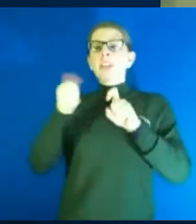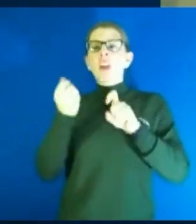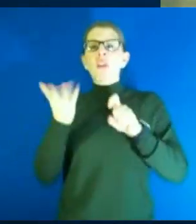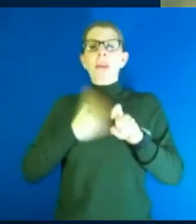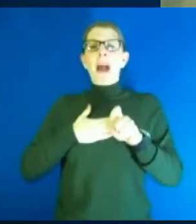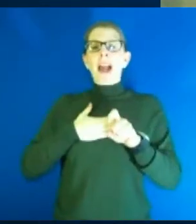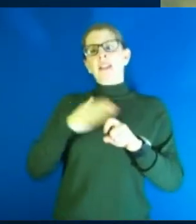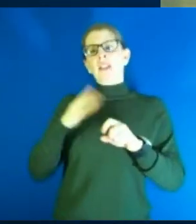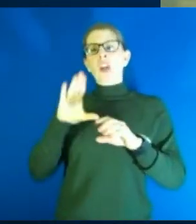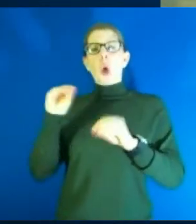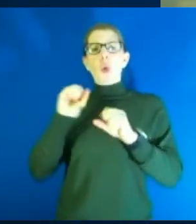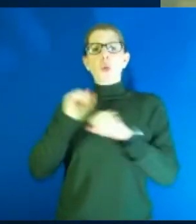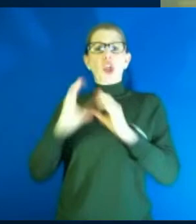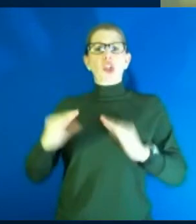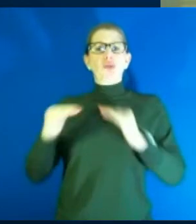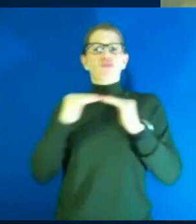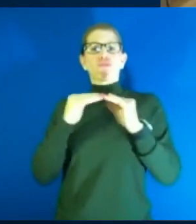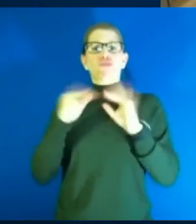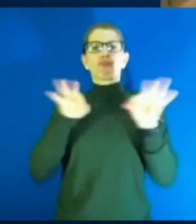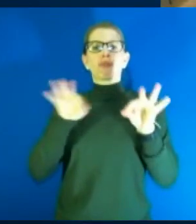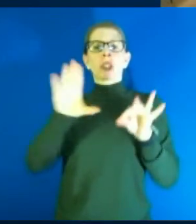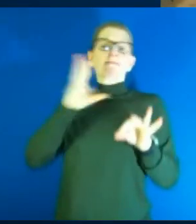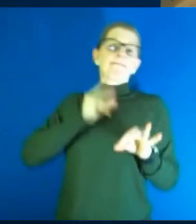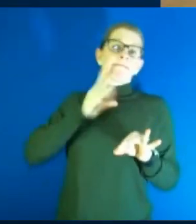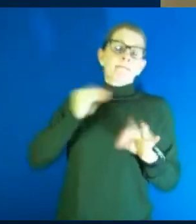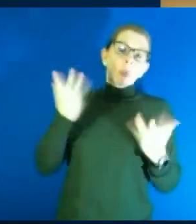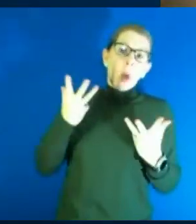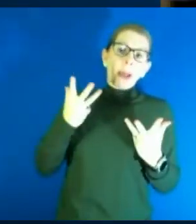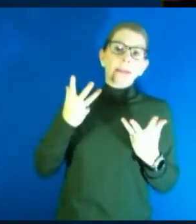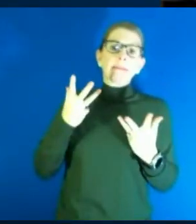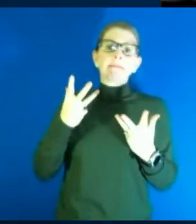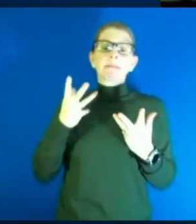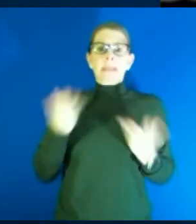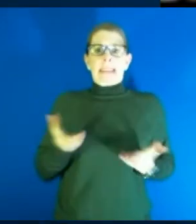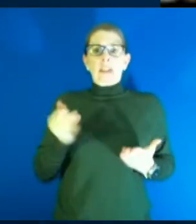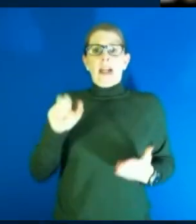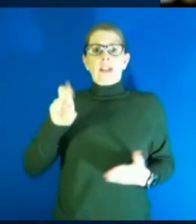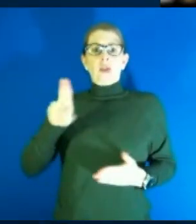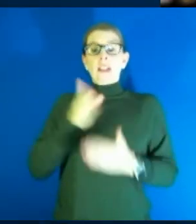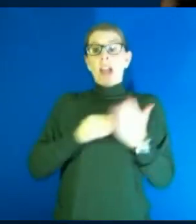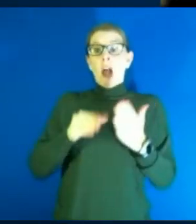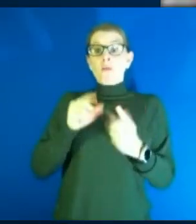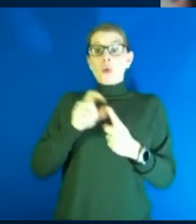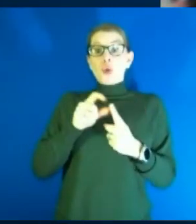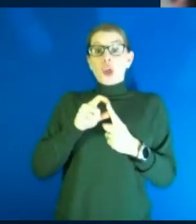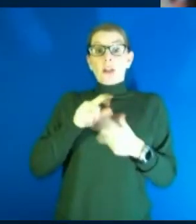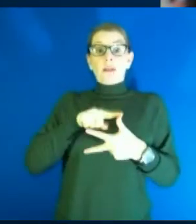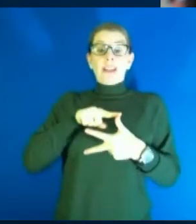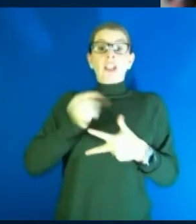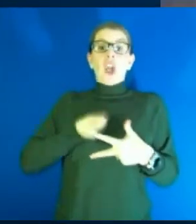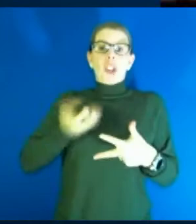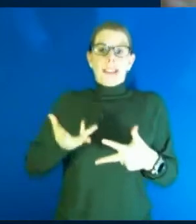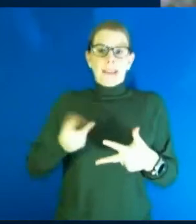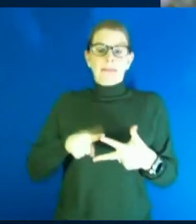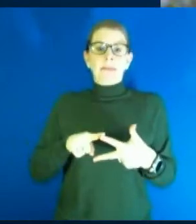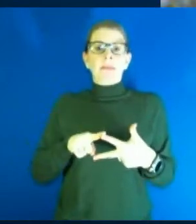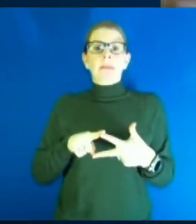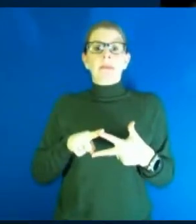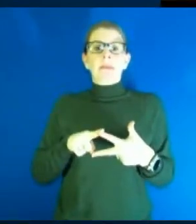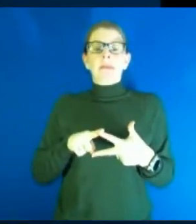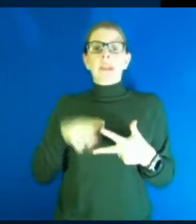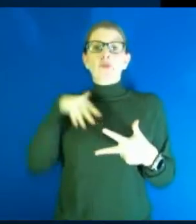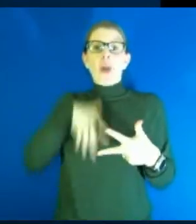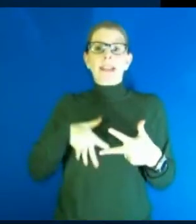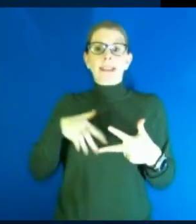to describe what they're experiencing on the inside, and some of the words that they used were exhausting,